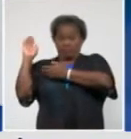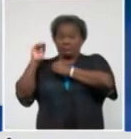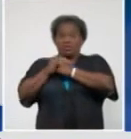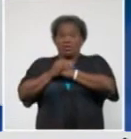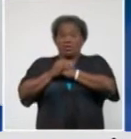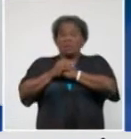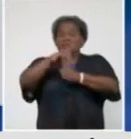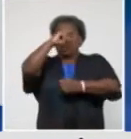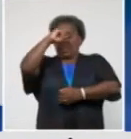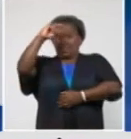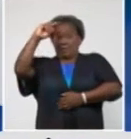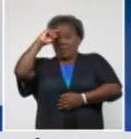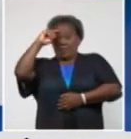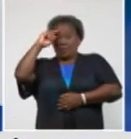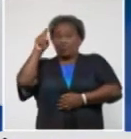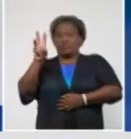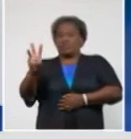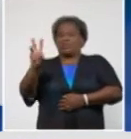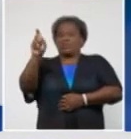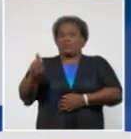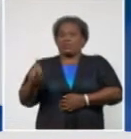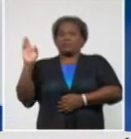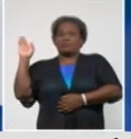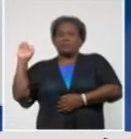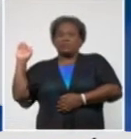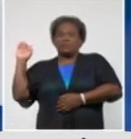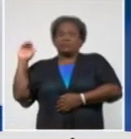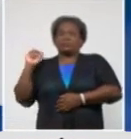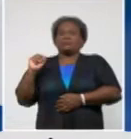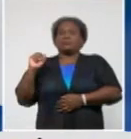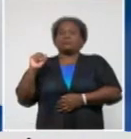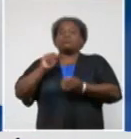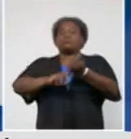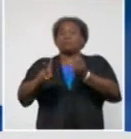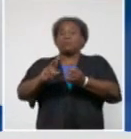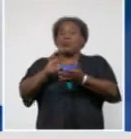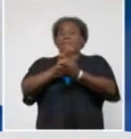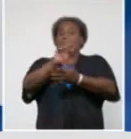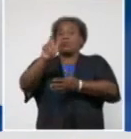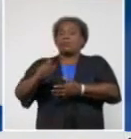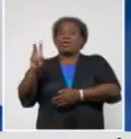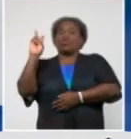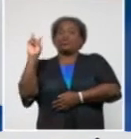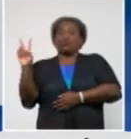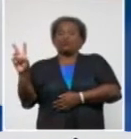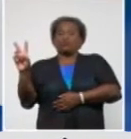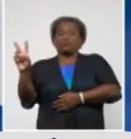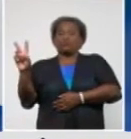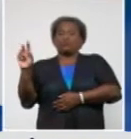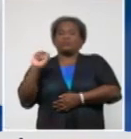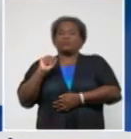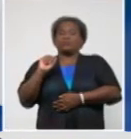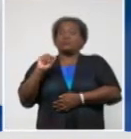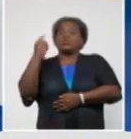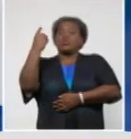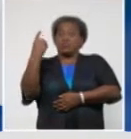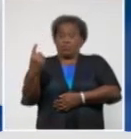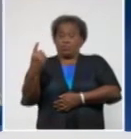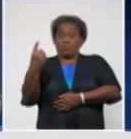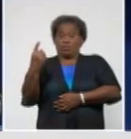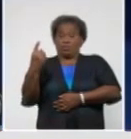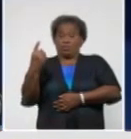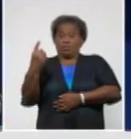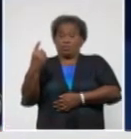Sancti Spiritus, 2 to Mayabeque, and 1 to Artemisa. The case from